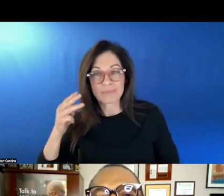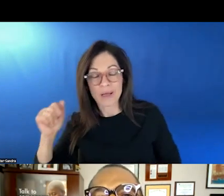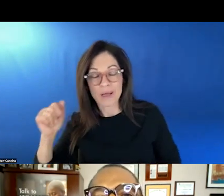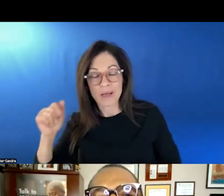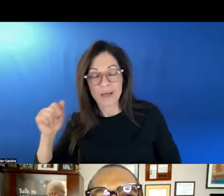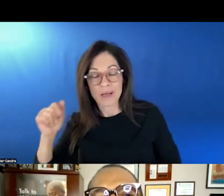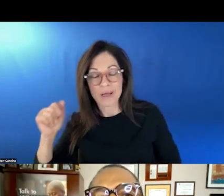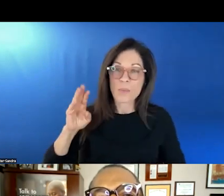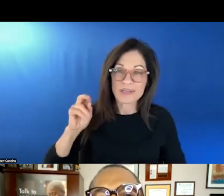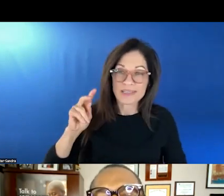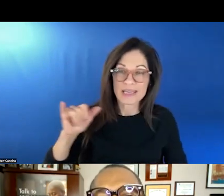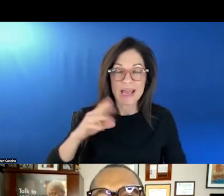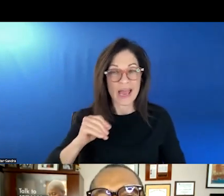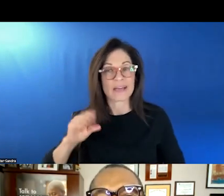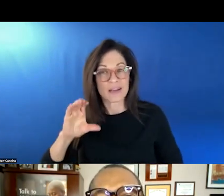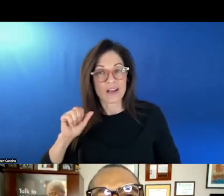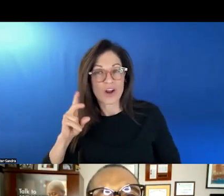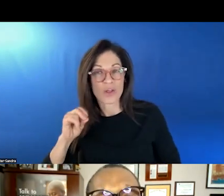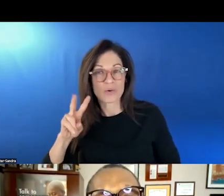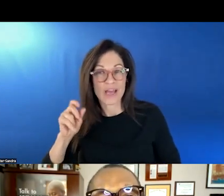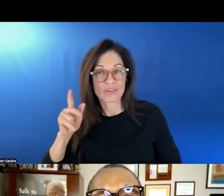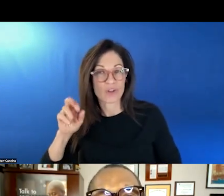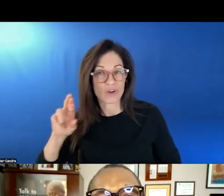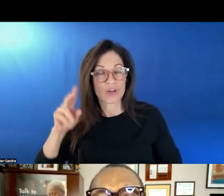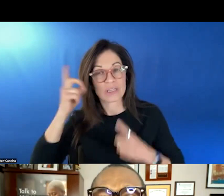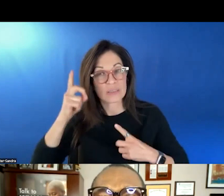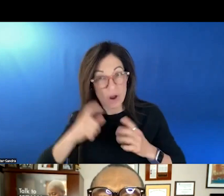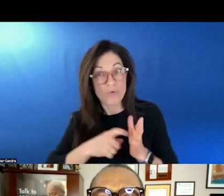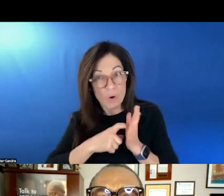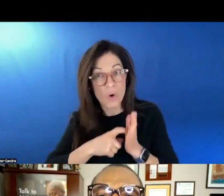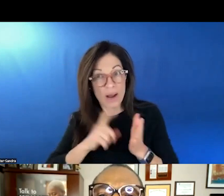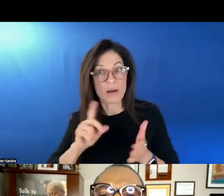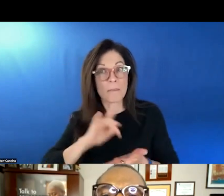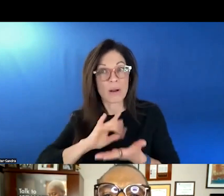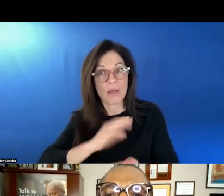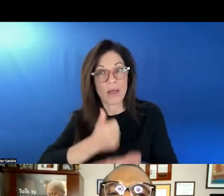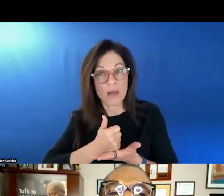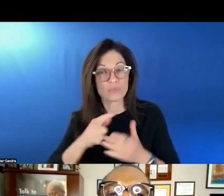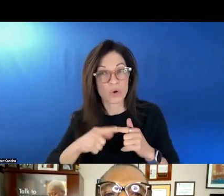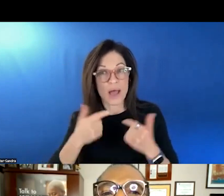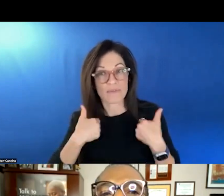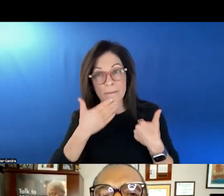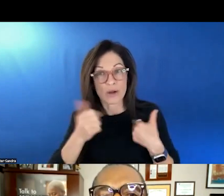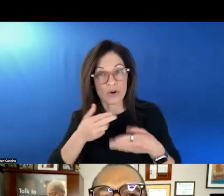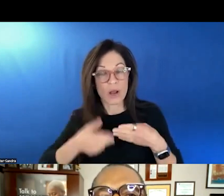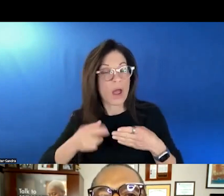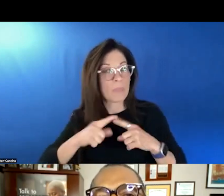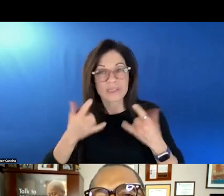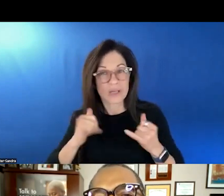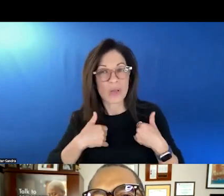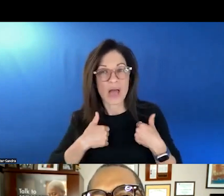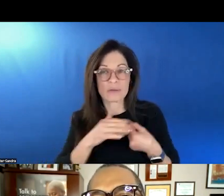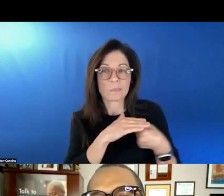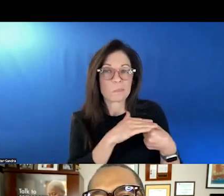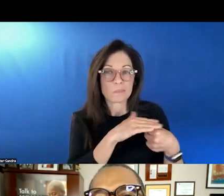disease require behavioral health interventions for best outcomes. Yet, we continue to have siloed treatment for